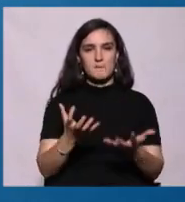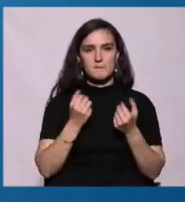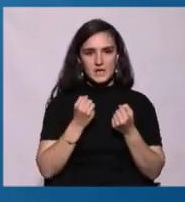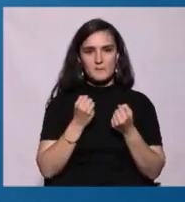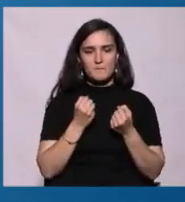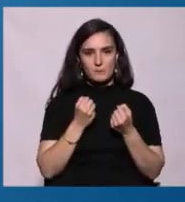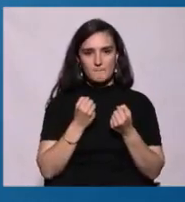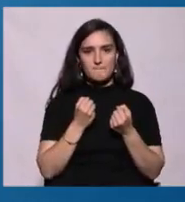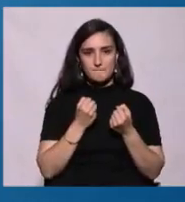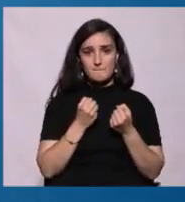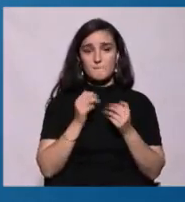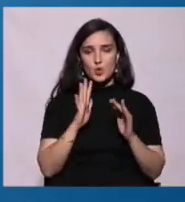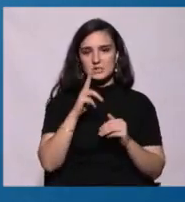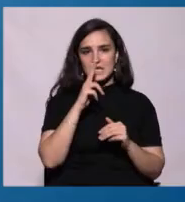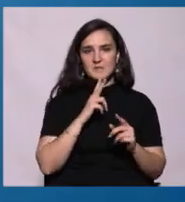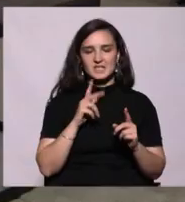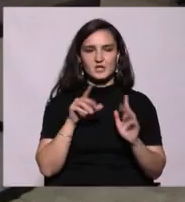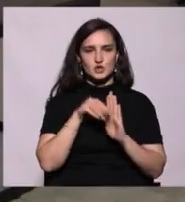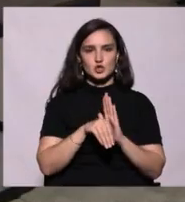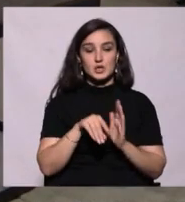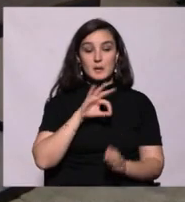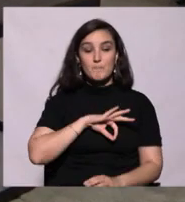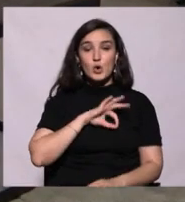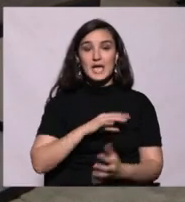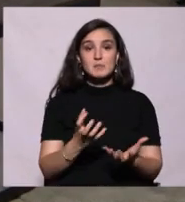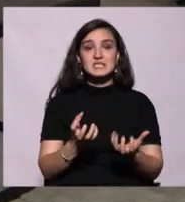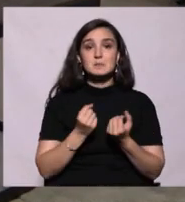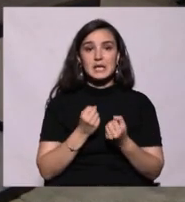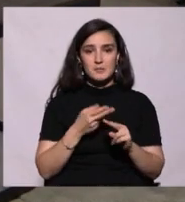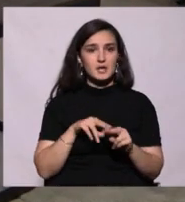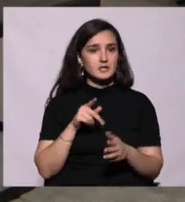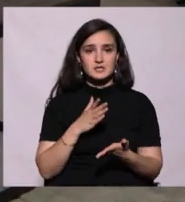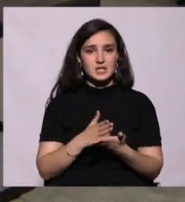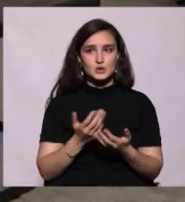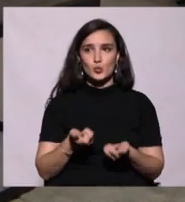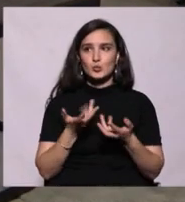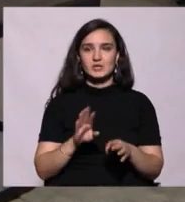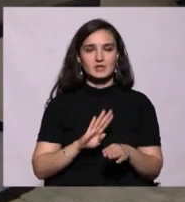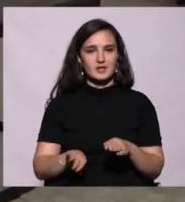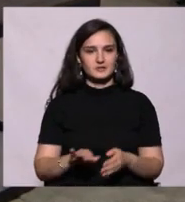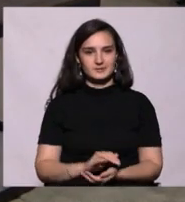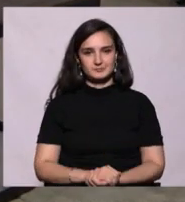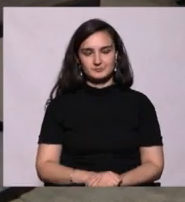in just 3 months. Profit is uncountable.